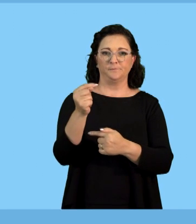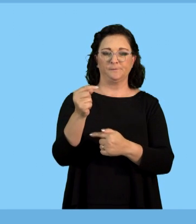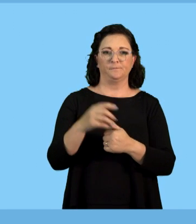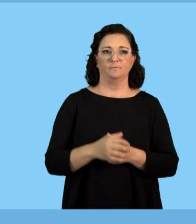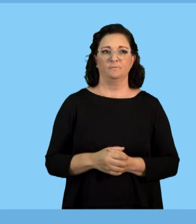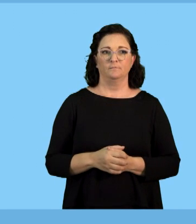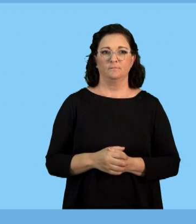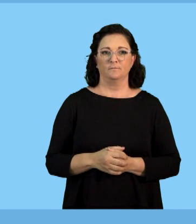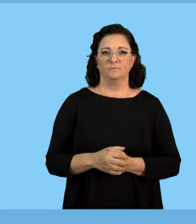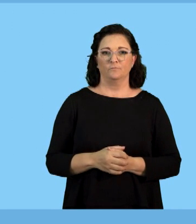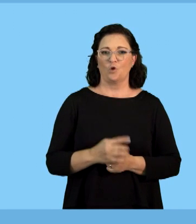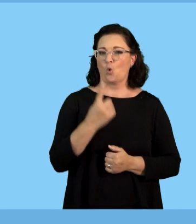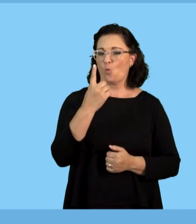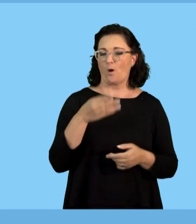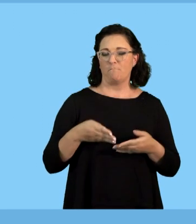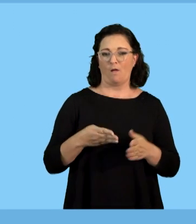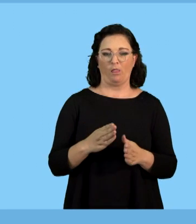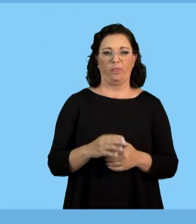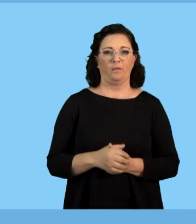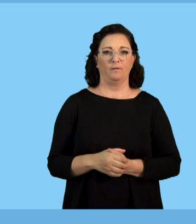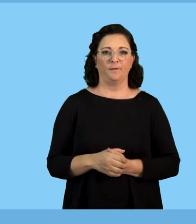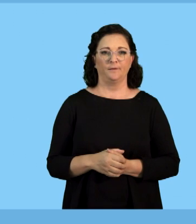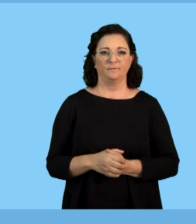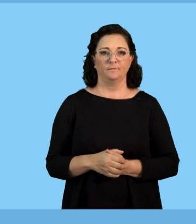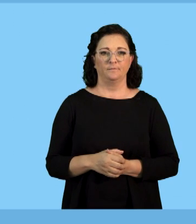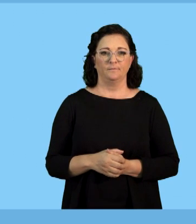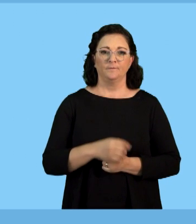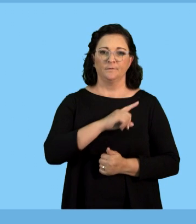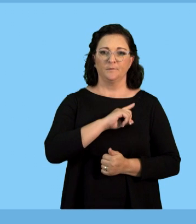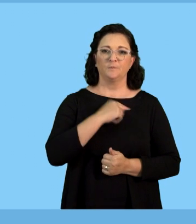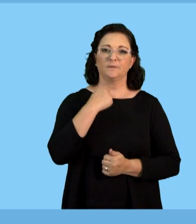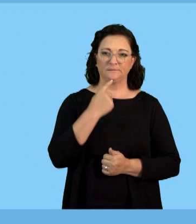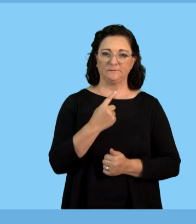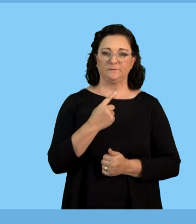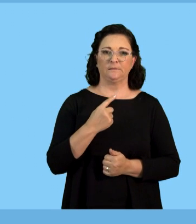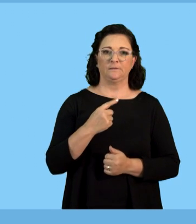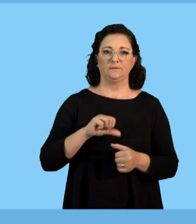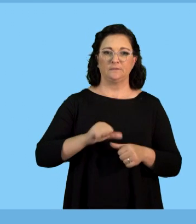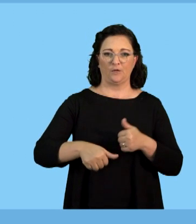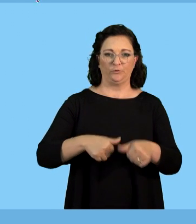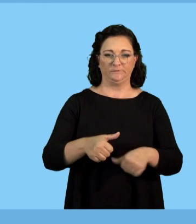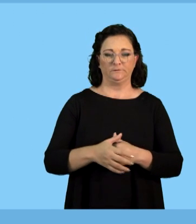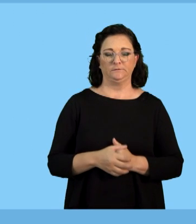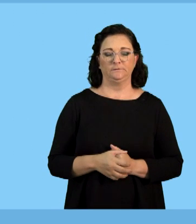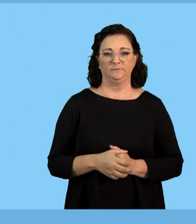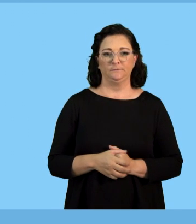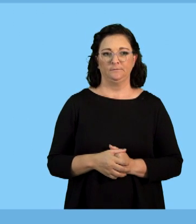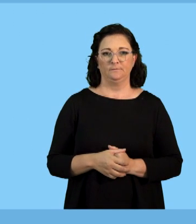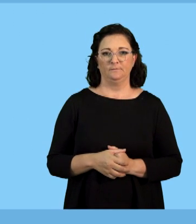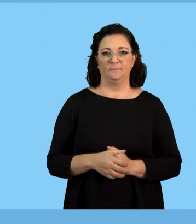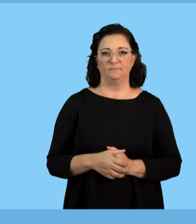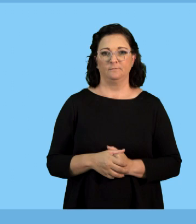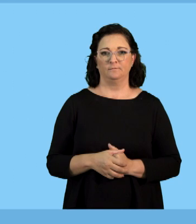B, and then back to the terminal. There was only one path to follow by the current, and we can therefore say this is connected